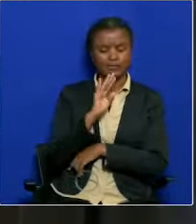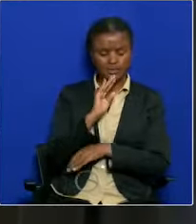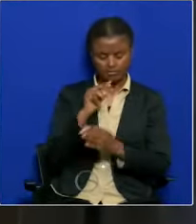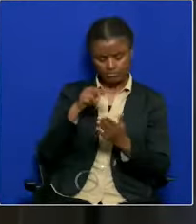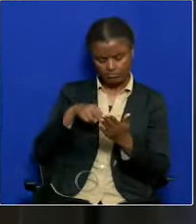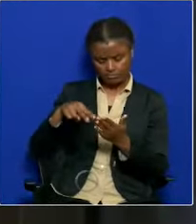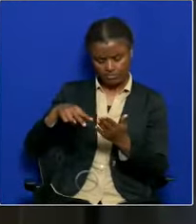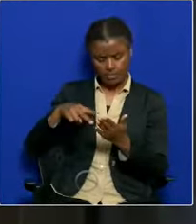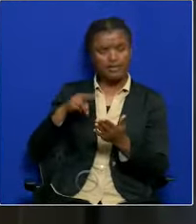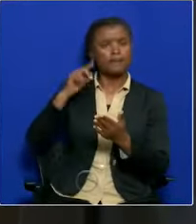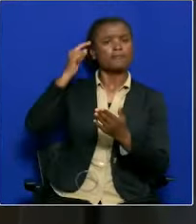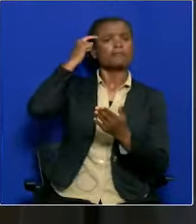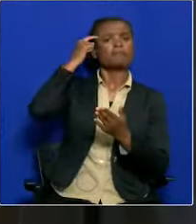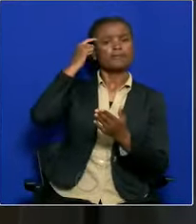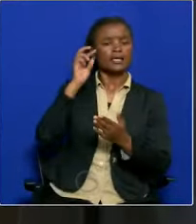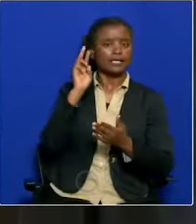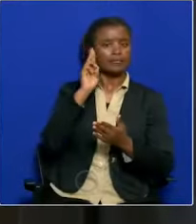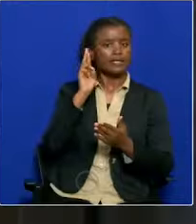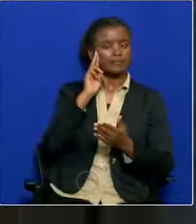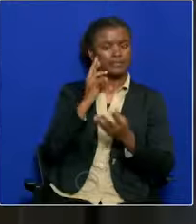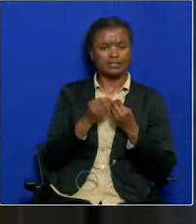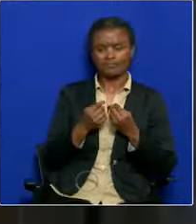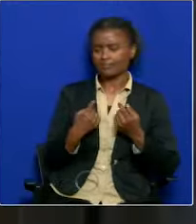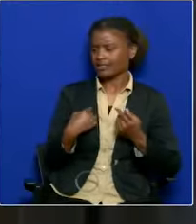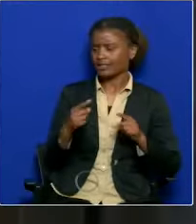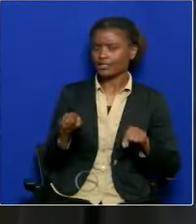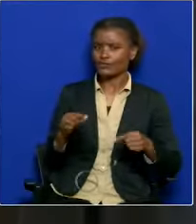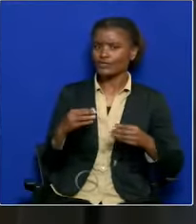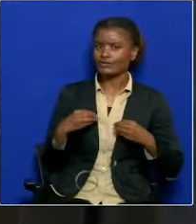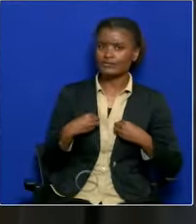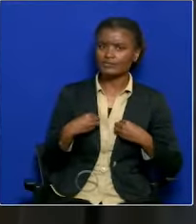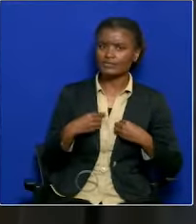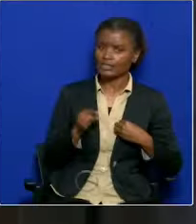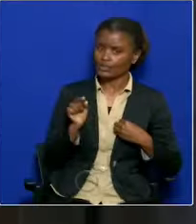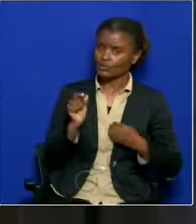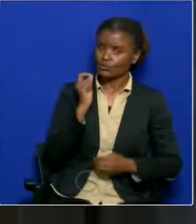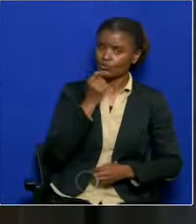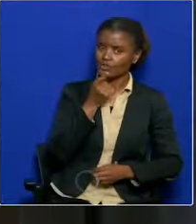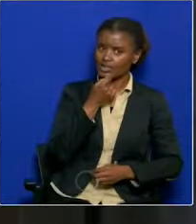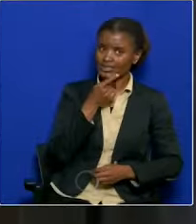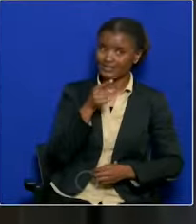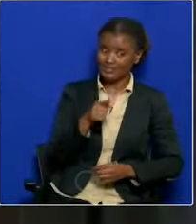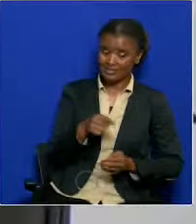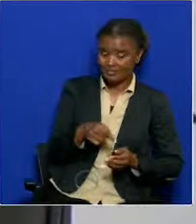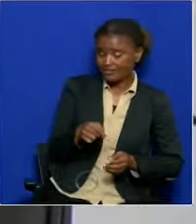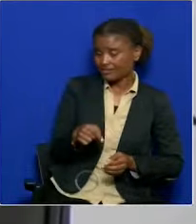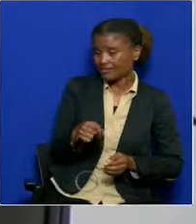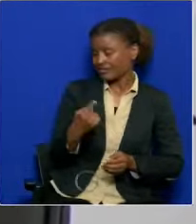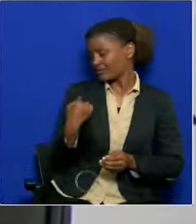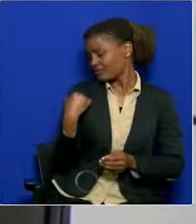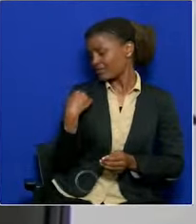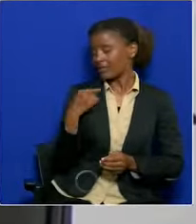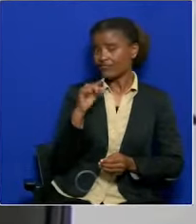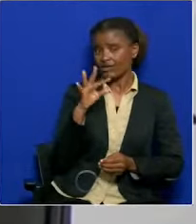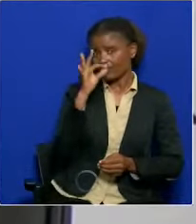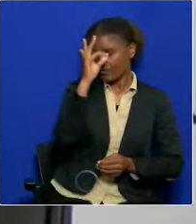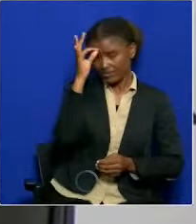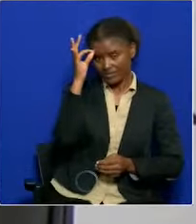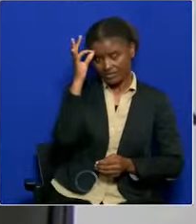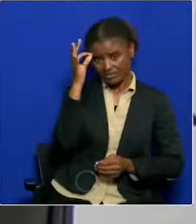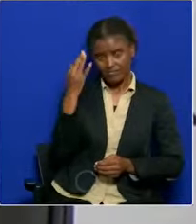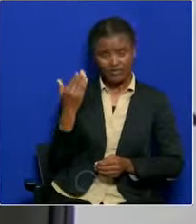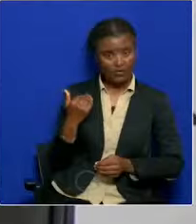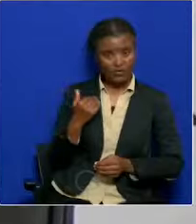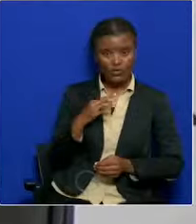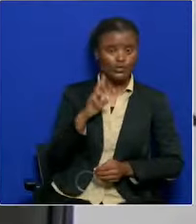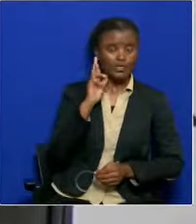find it unacceptable that you can say, until 5 minutes ago you did not remember, and then when you are shown this,